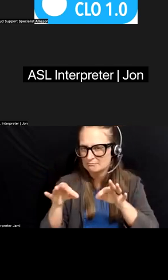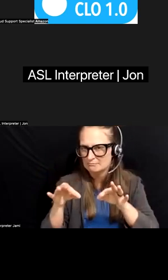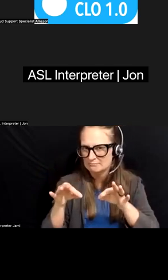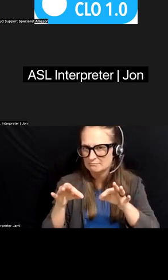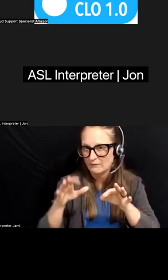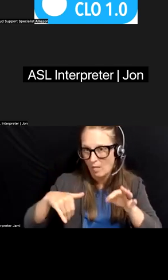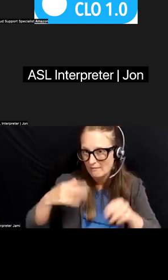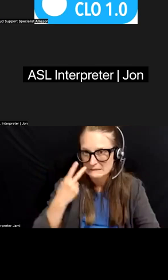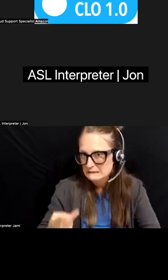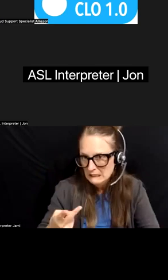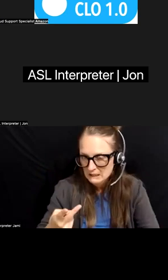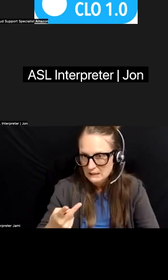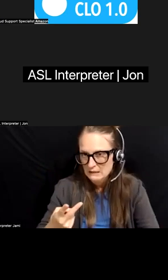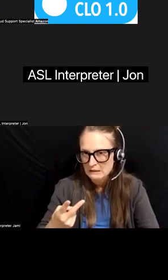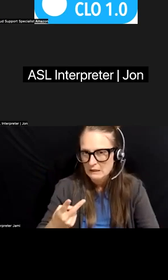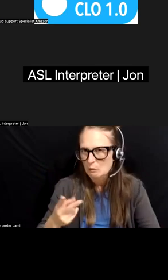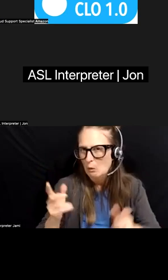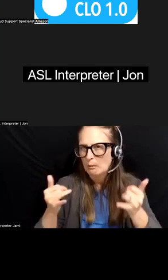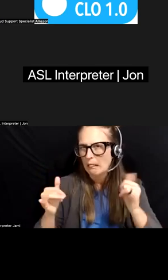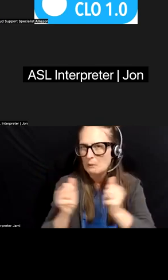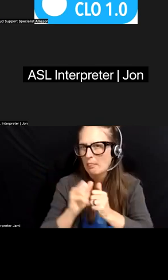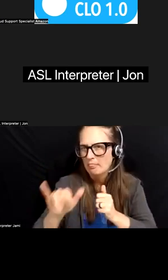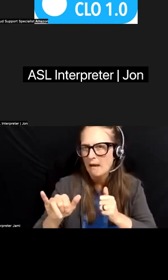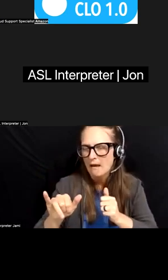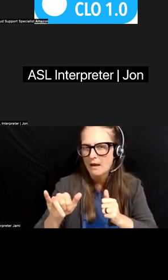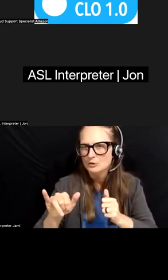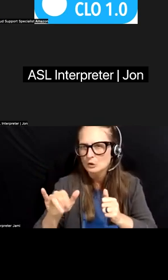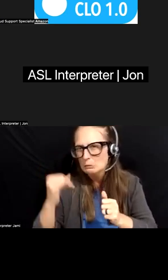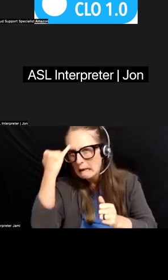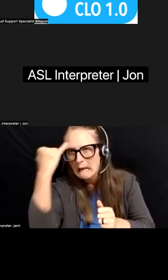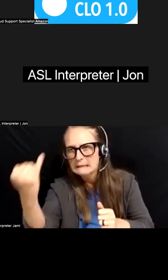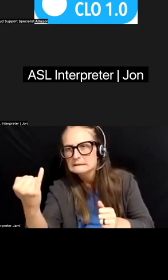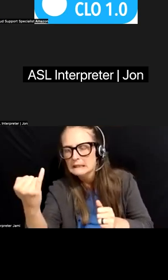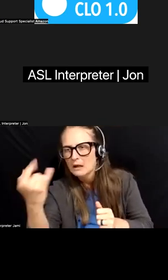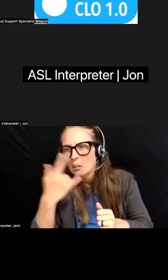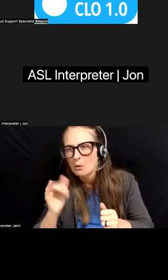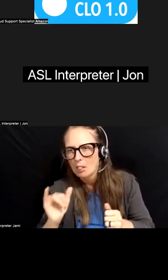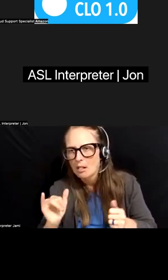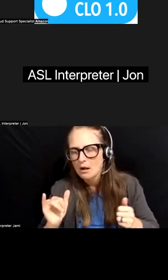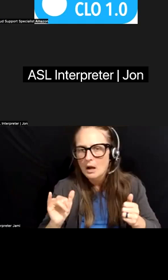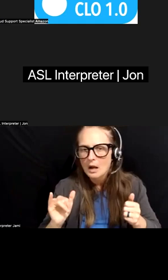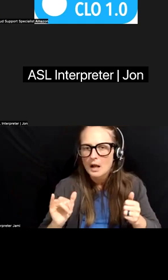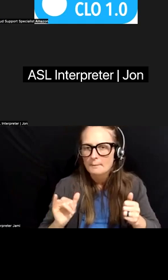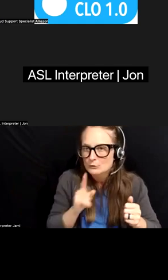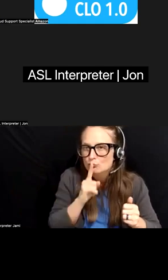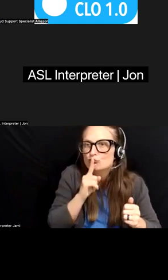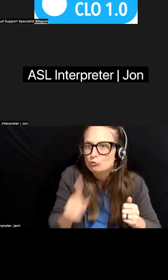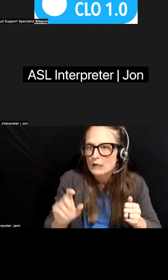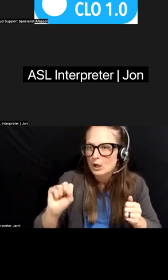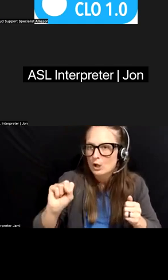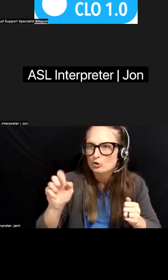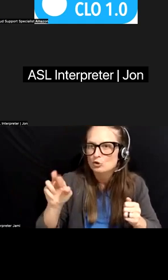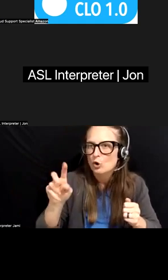seen it. And we'll play around with that just to get the idea that it is a real server behind the scene.